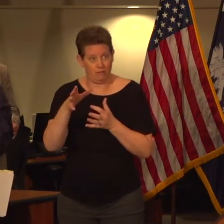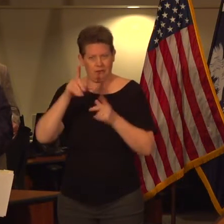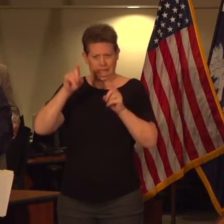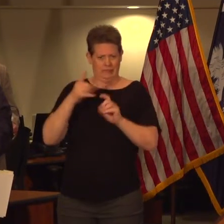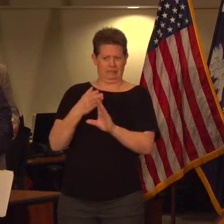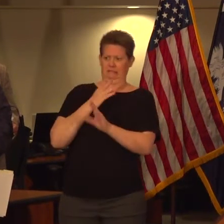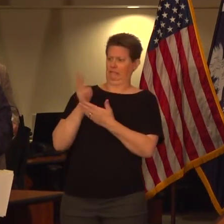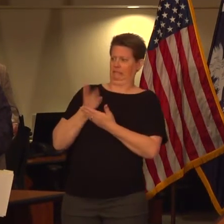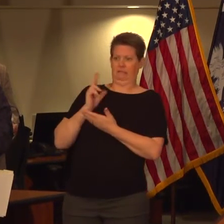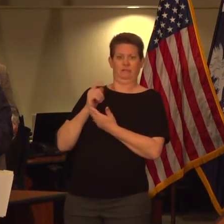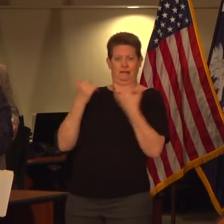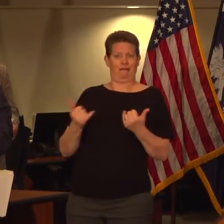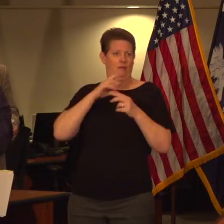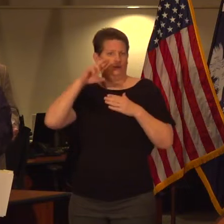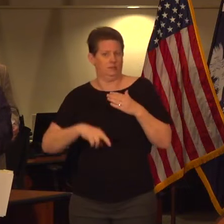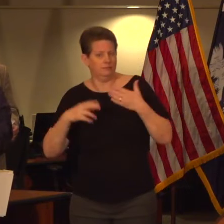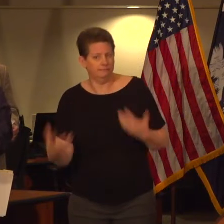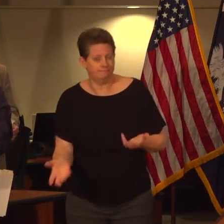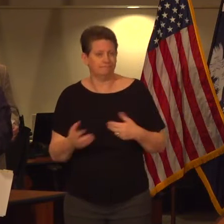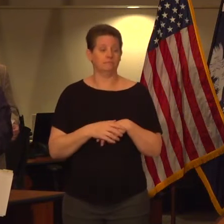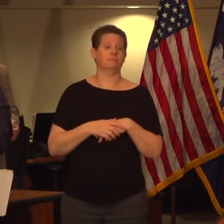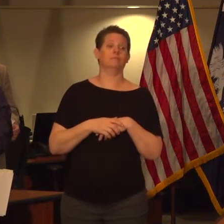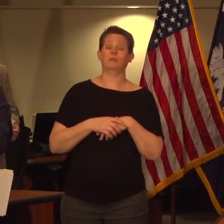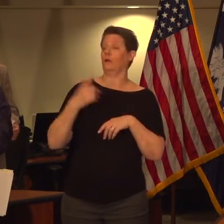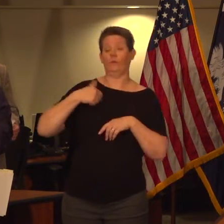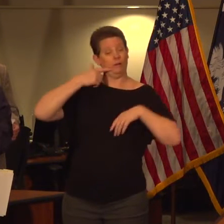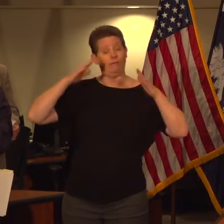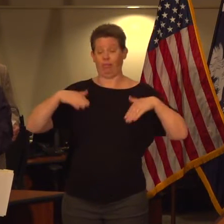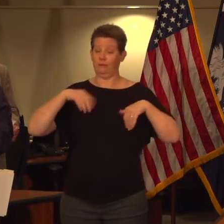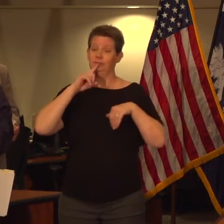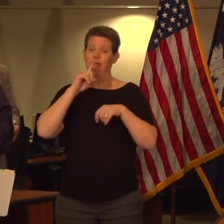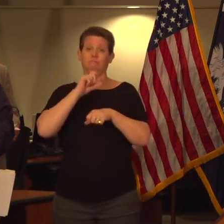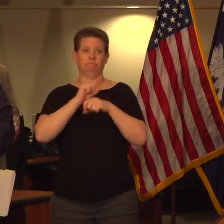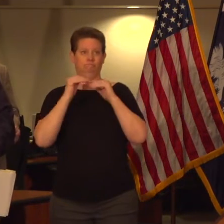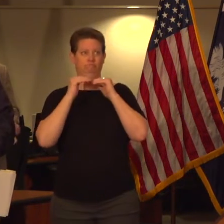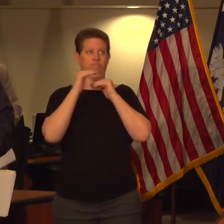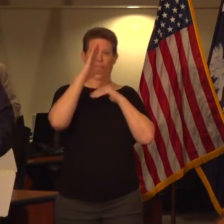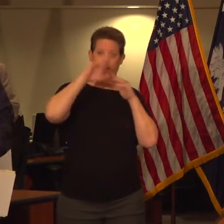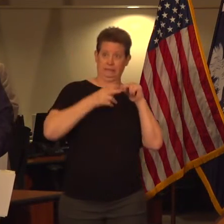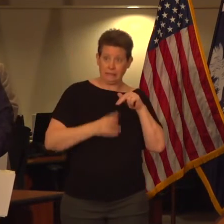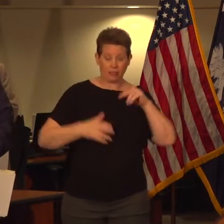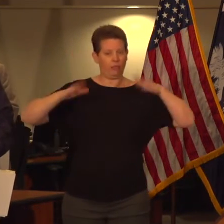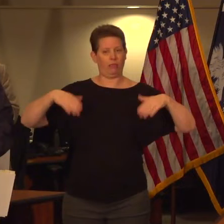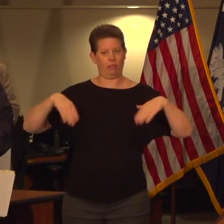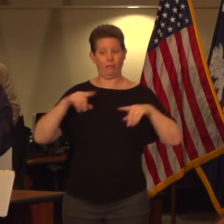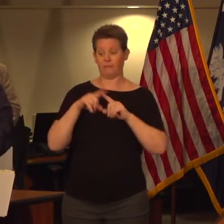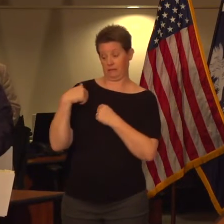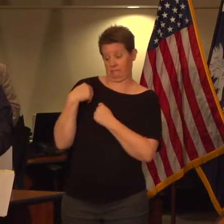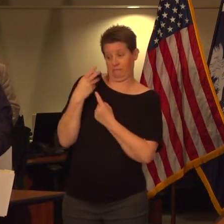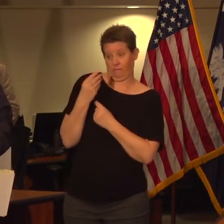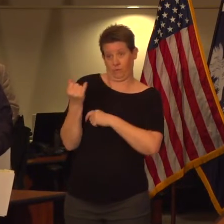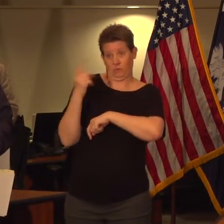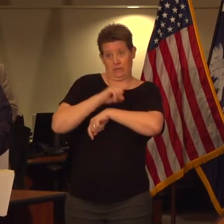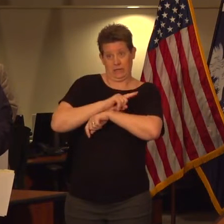earlier. We have not yet seen a consistent decline in case reports. What we are seeing for a few days now is